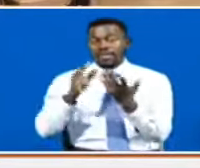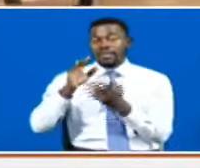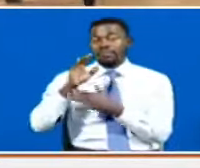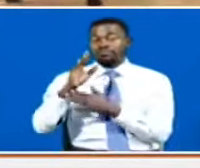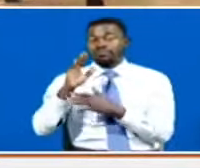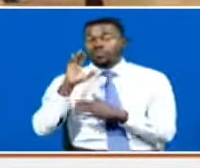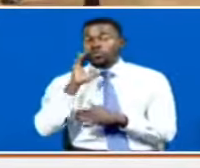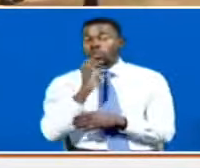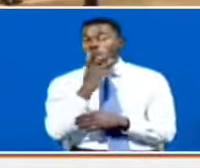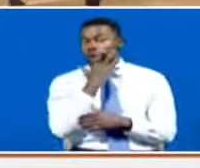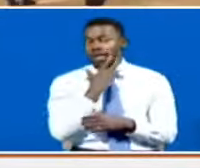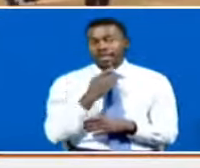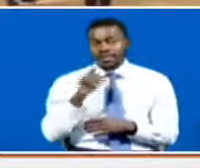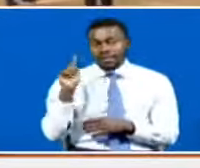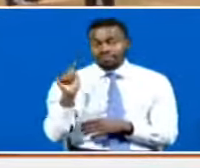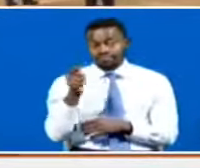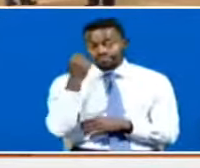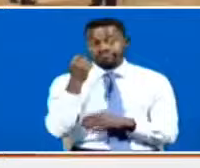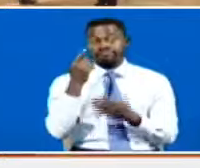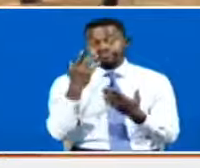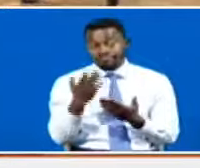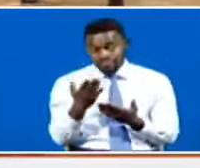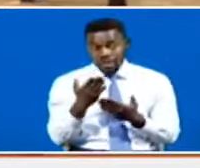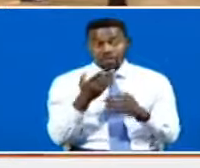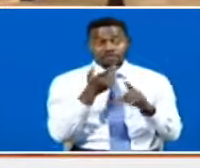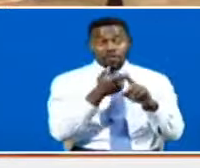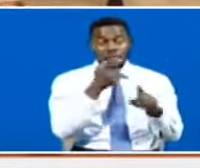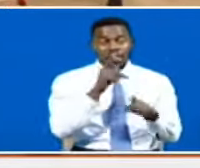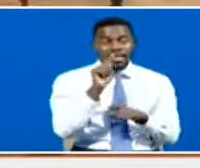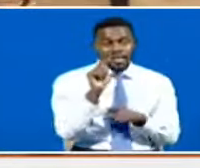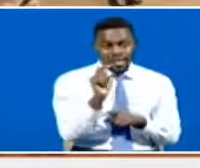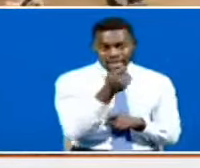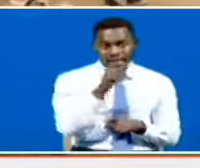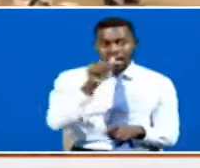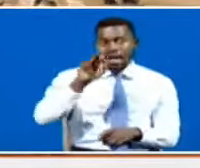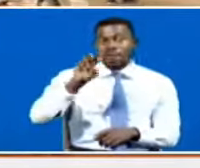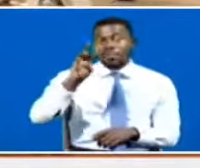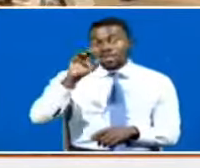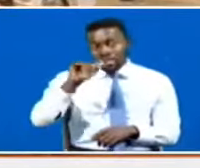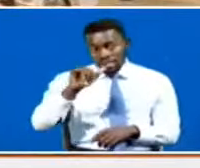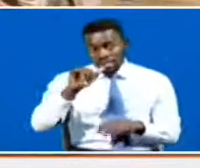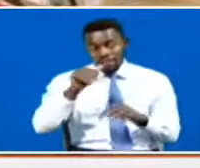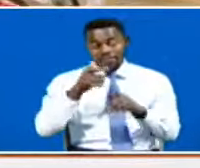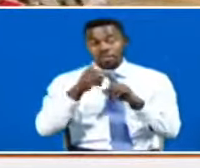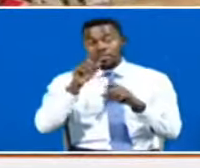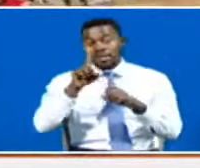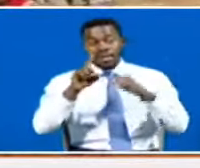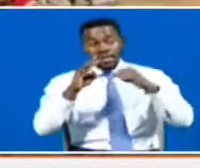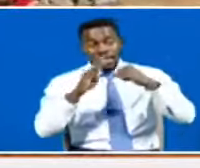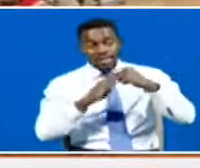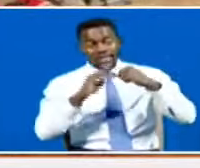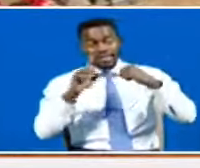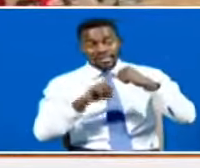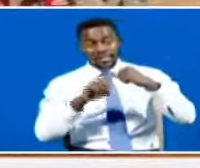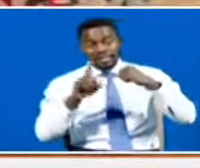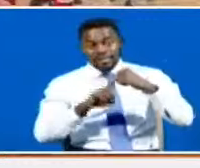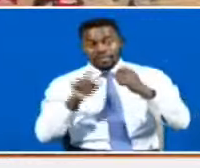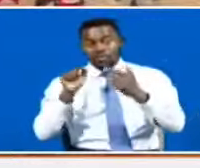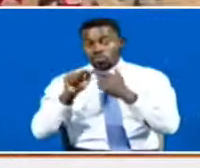Kenyatta. Major General Penfold from the Kenya Army served from November 1966 to